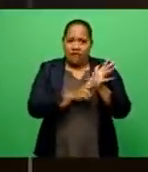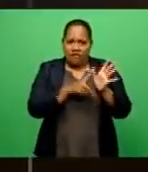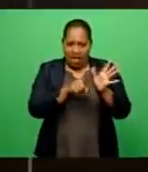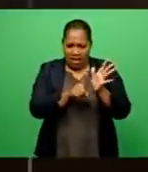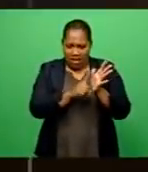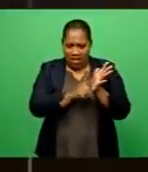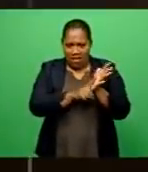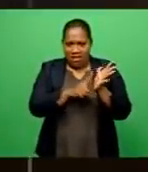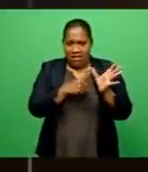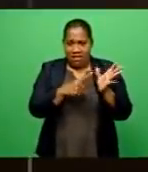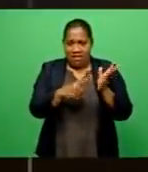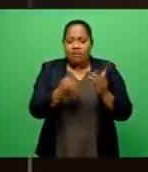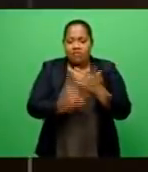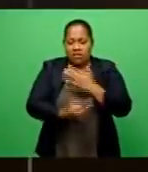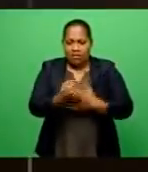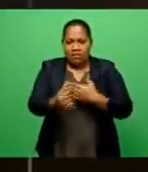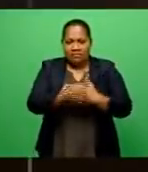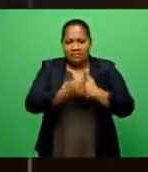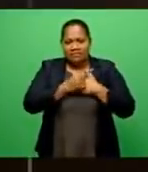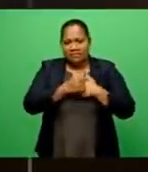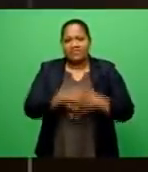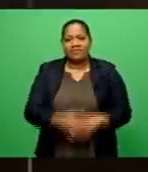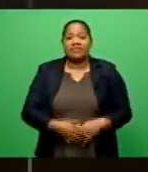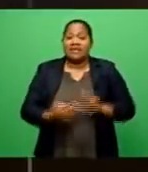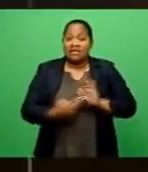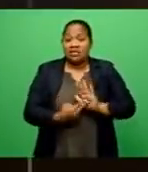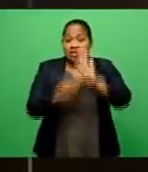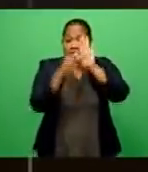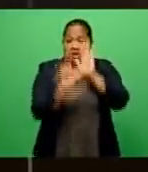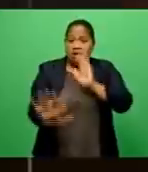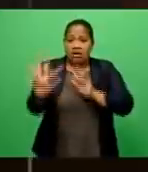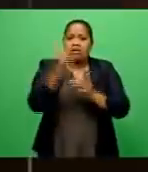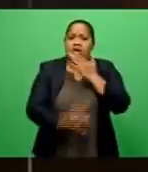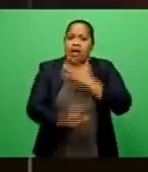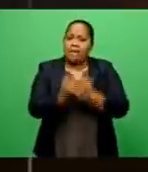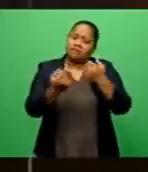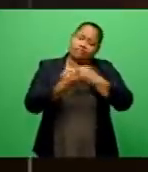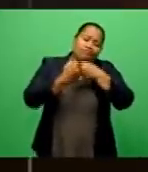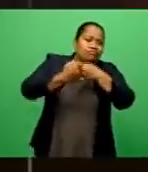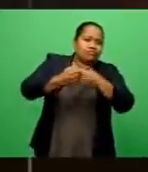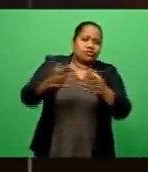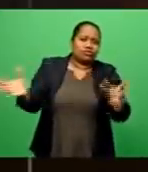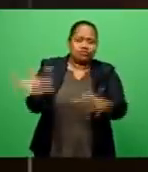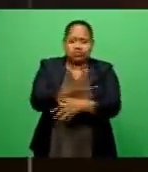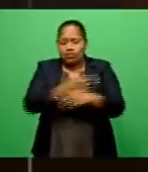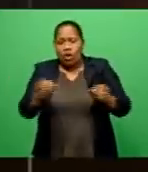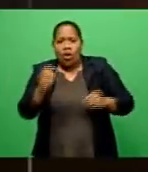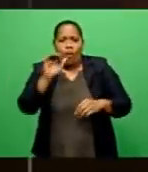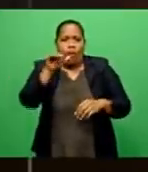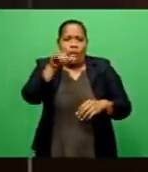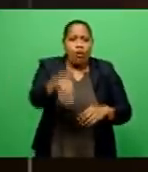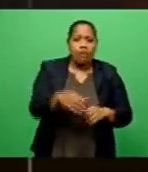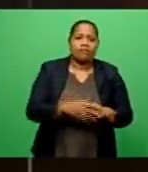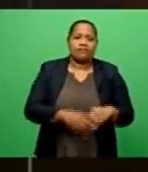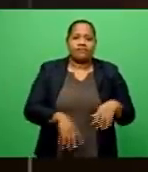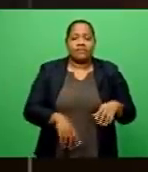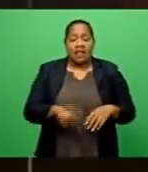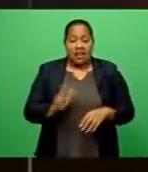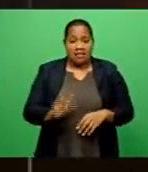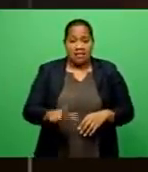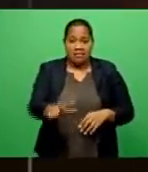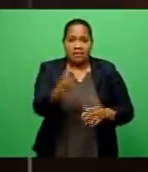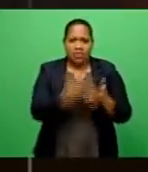And Tropical Cyclone Yasa has caused havoc in the Northern Division, destroying homes and dreams. Lambasa resident Karuna Devi had only just